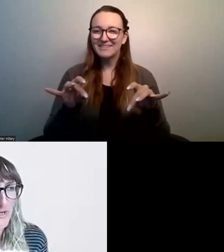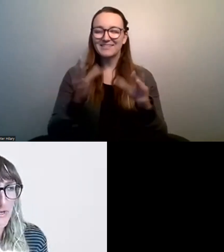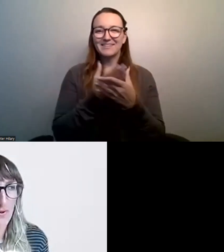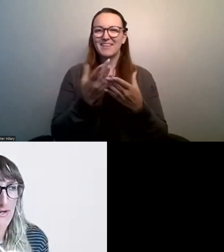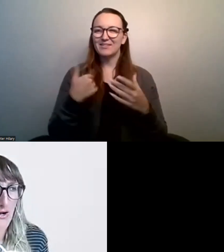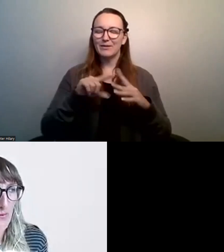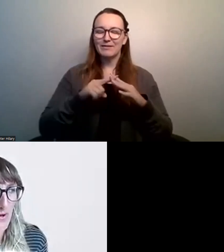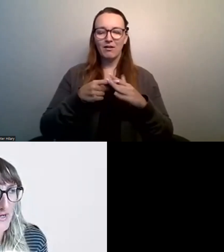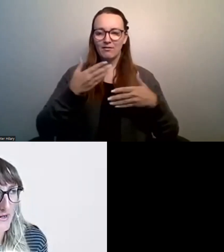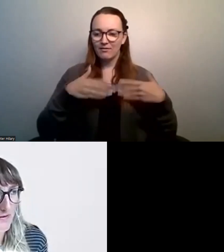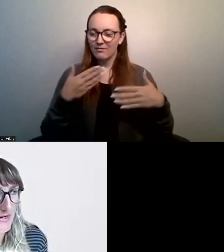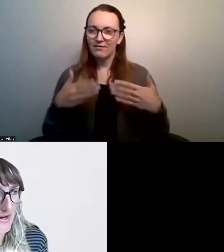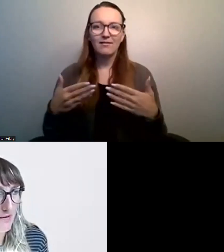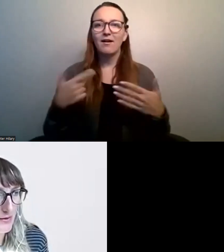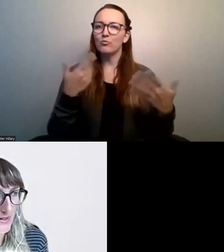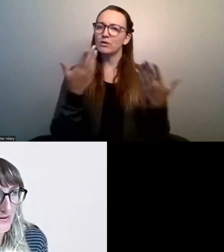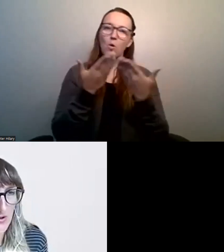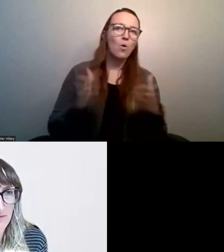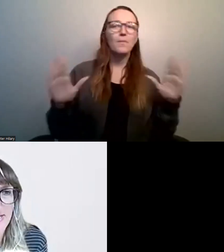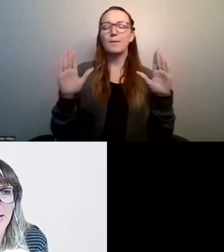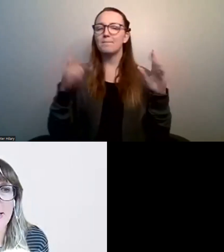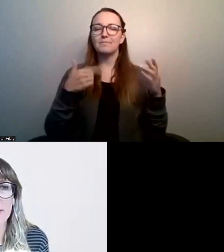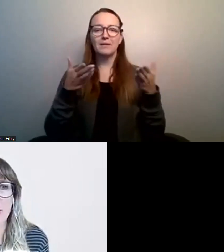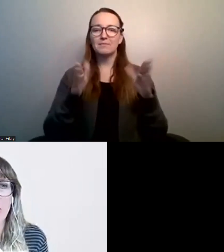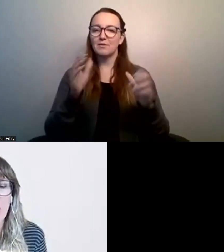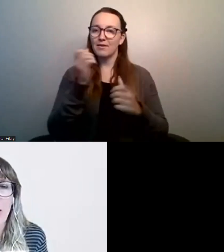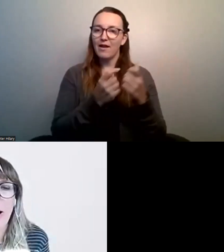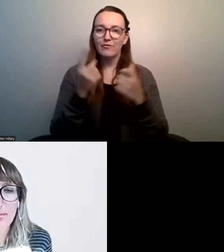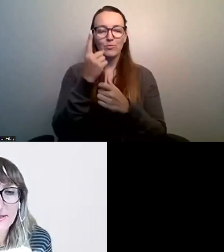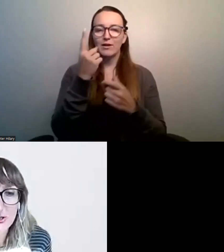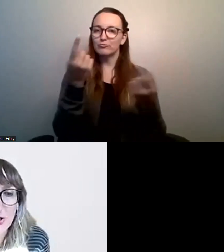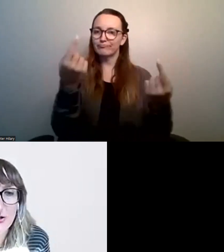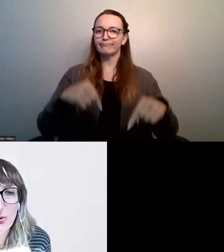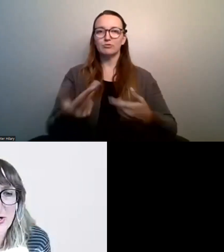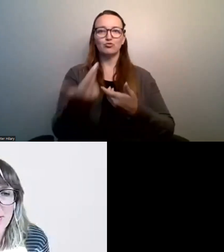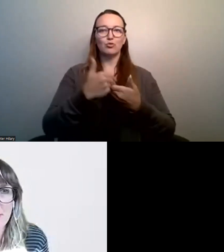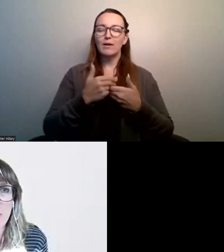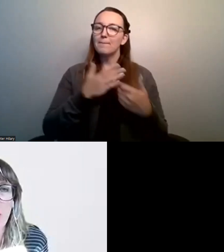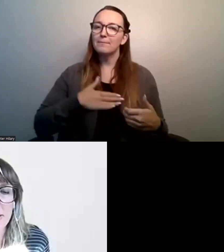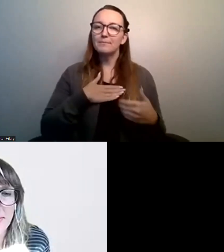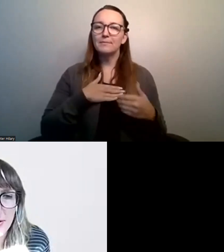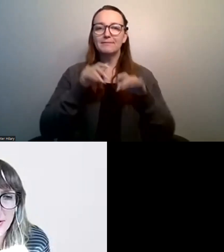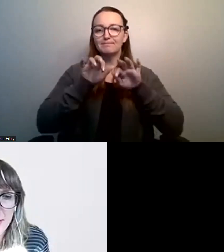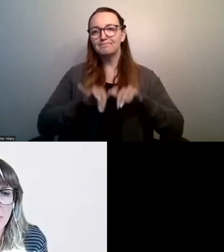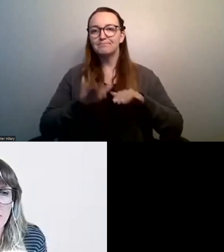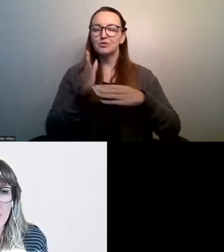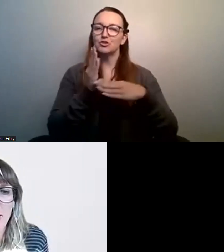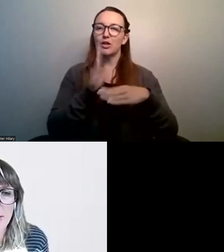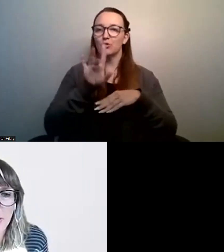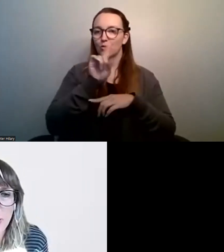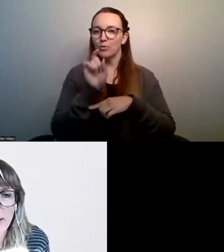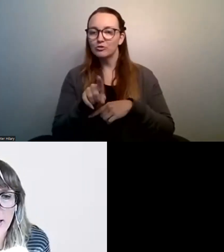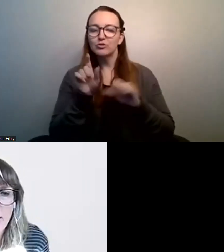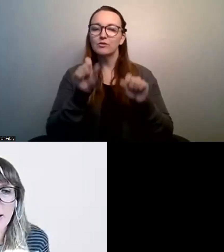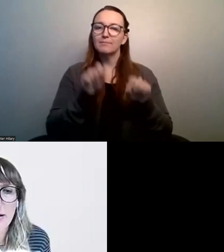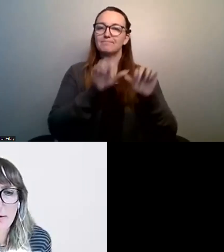to open it up right now, and I want to invite everyone, all of the attendees here, please share your questions for our speakers. You can put them in